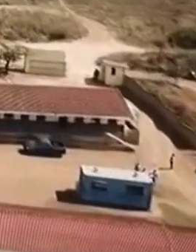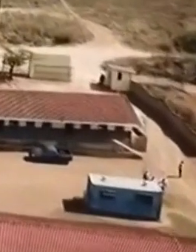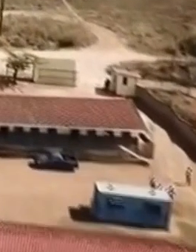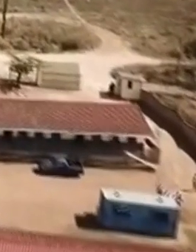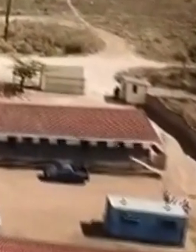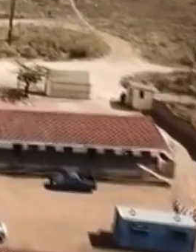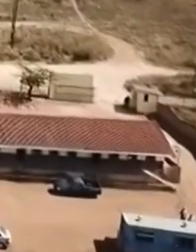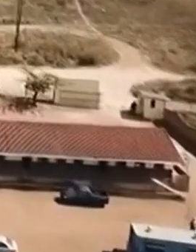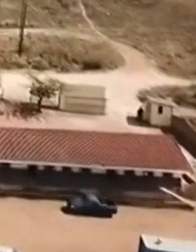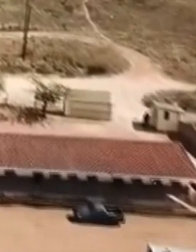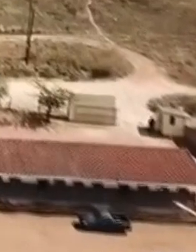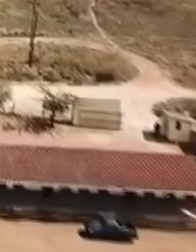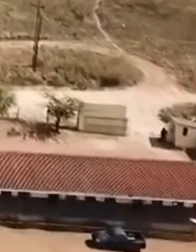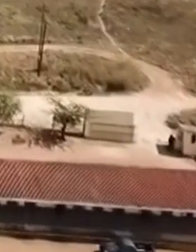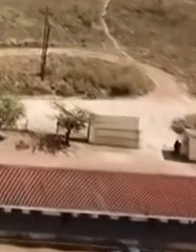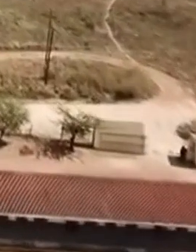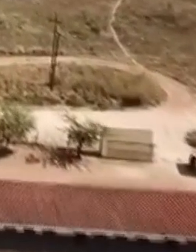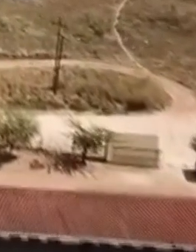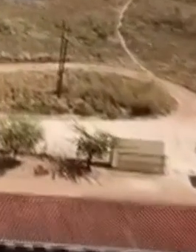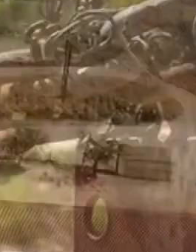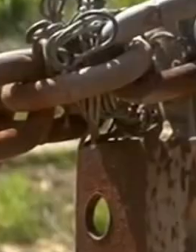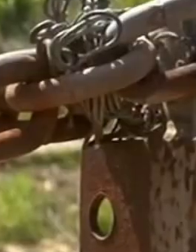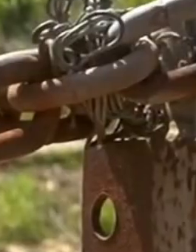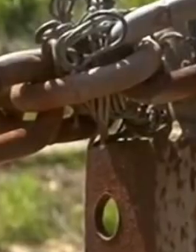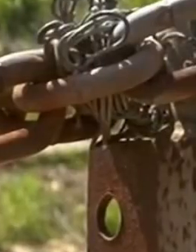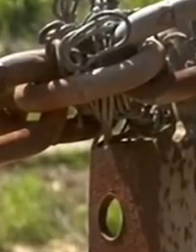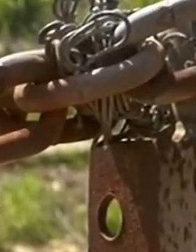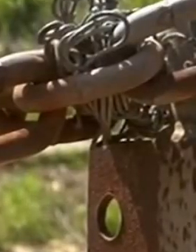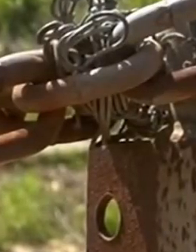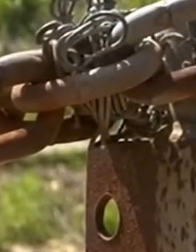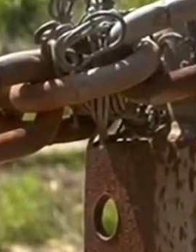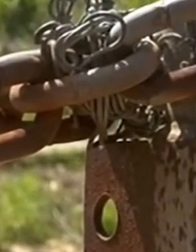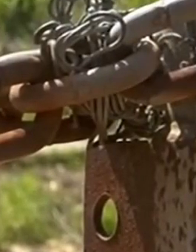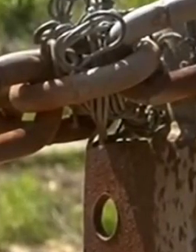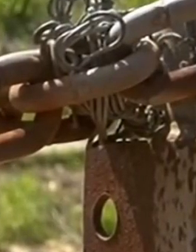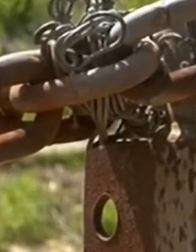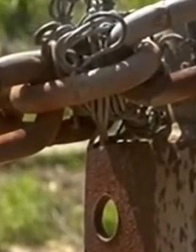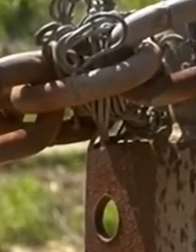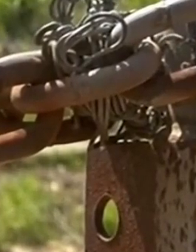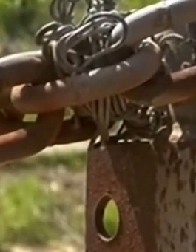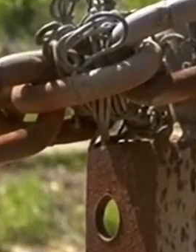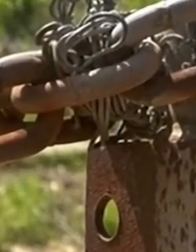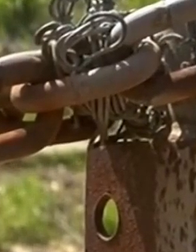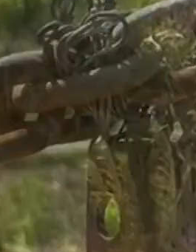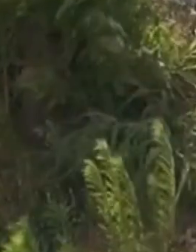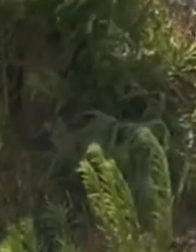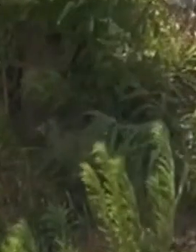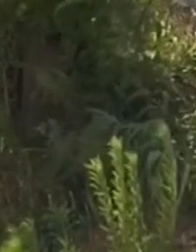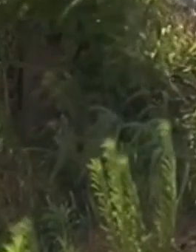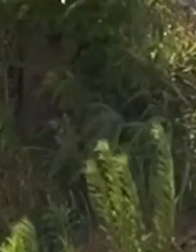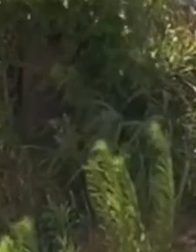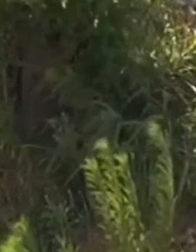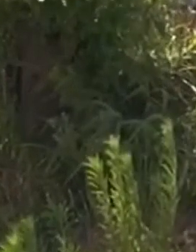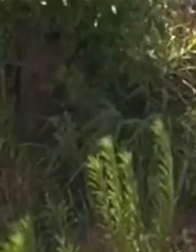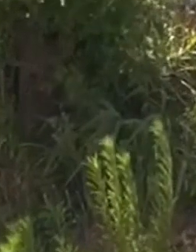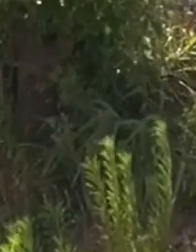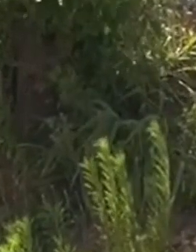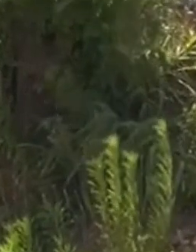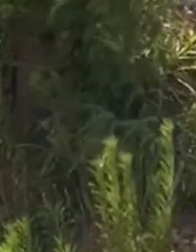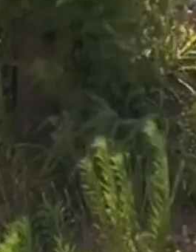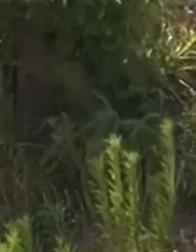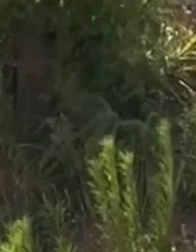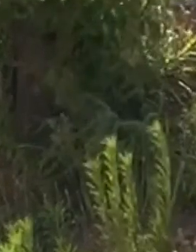Baitseanape ba re go tswalela ga dikolo kana go bulwa ga bontlhabongwe ba tsone ga go a thusa puso ka gope fa go sireletseng kanamo ya mogare. There's absolutely